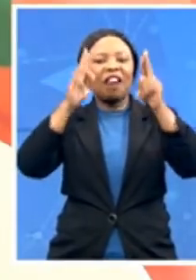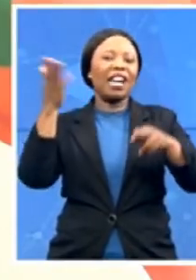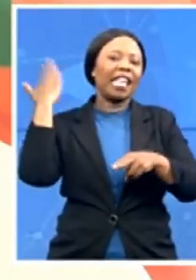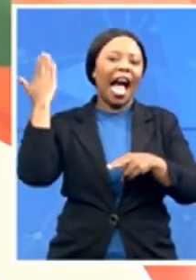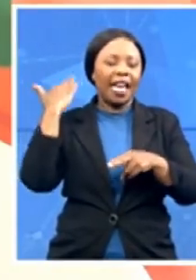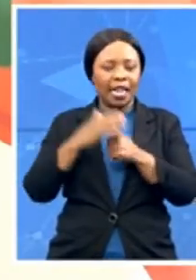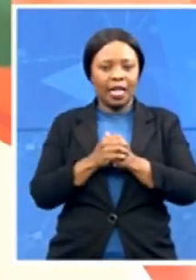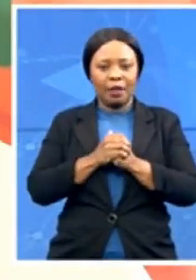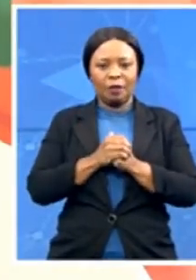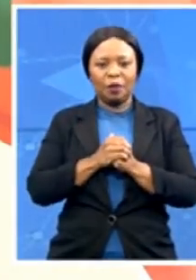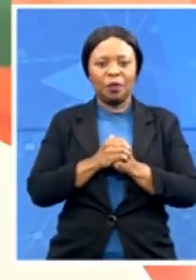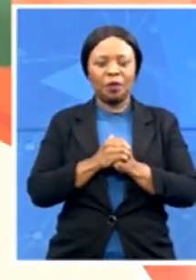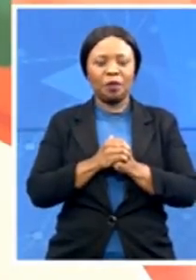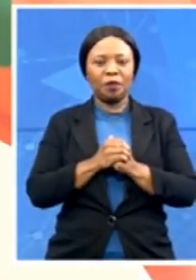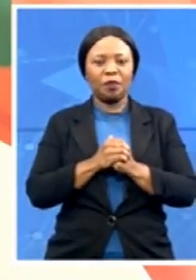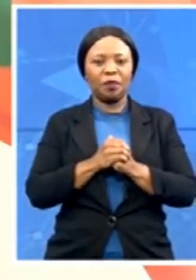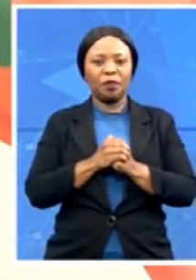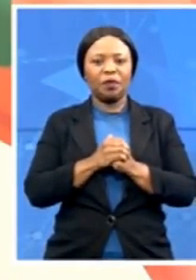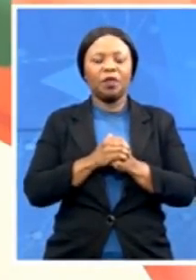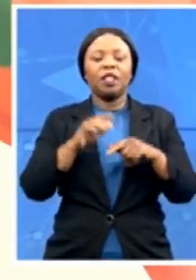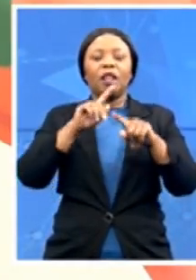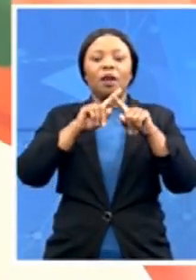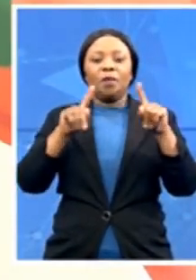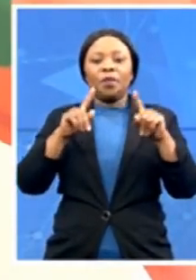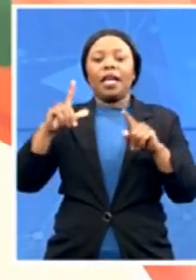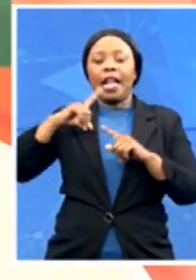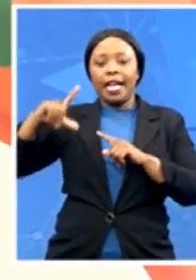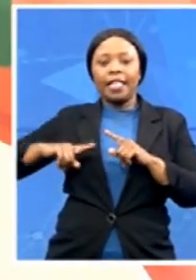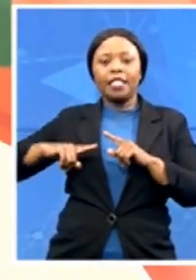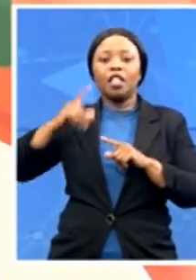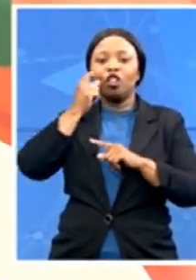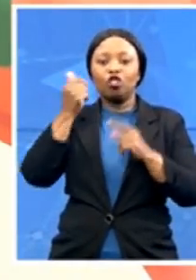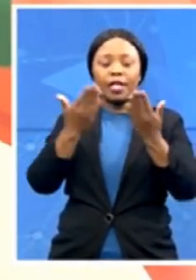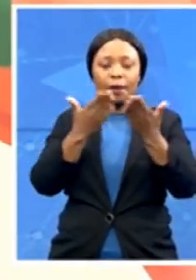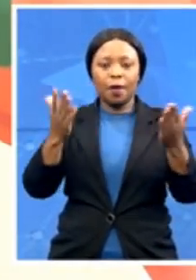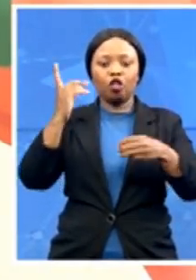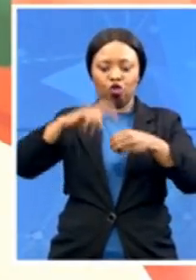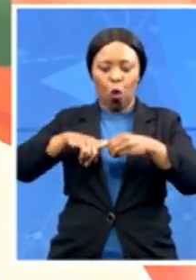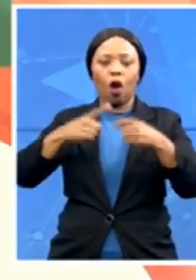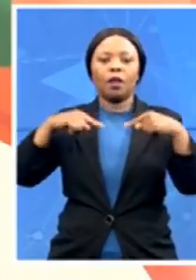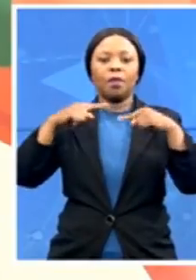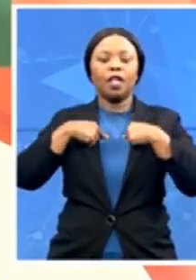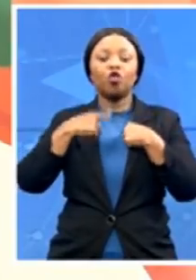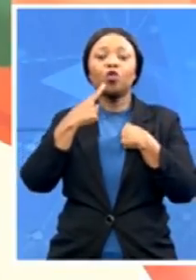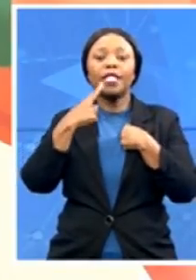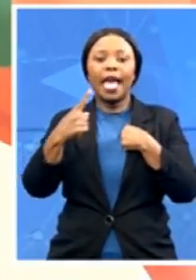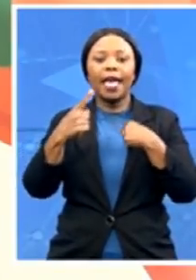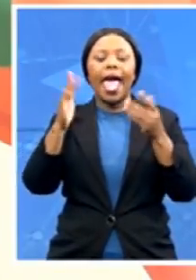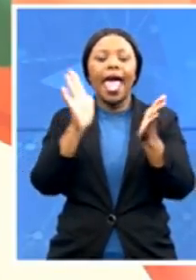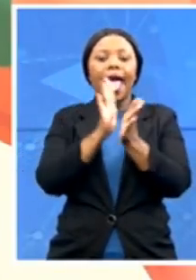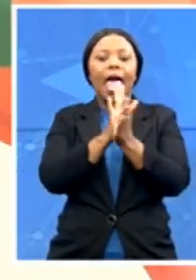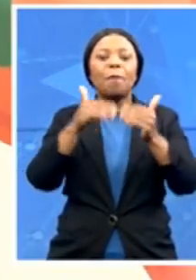Ladies and gentlemen, please join me in saying happy birthday UTM, as we recently